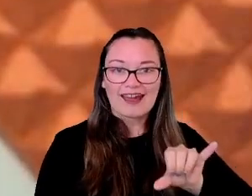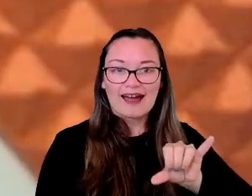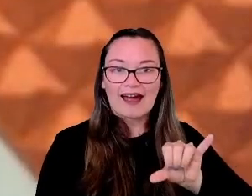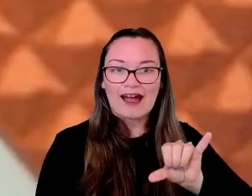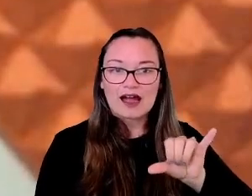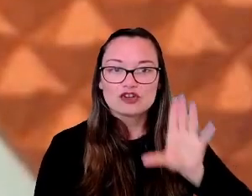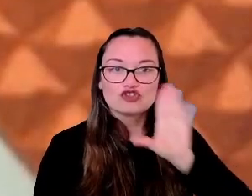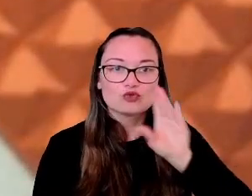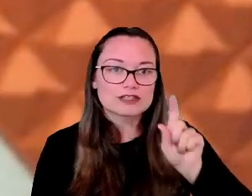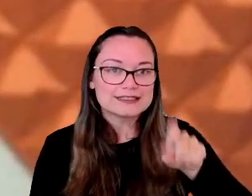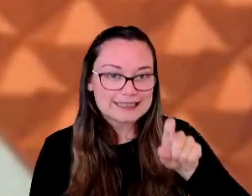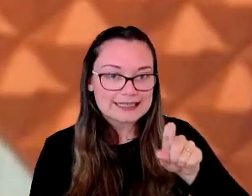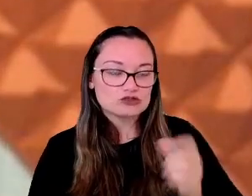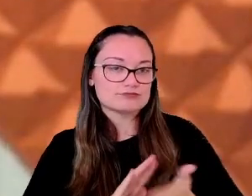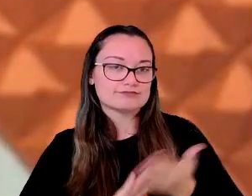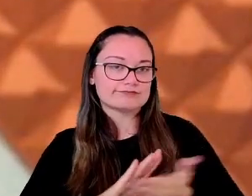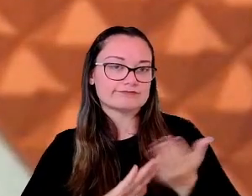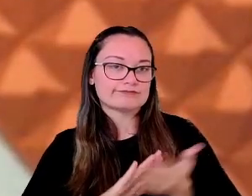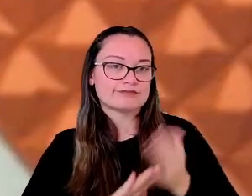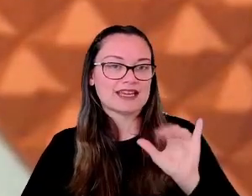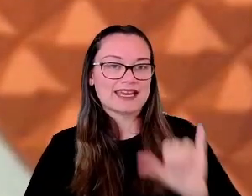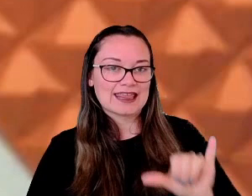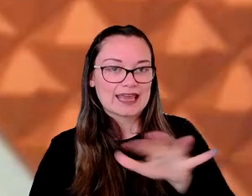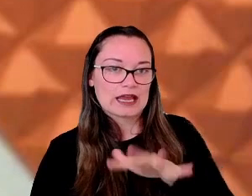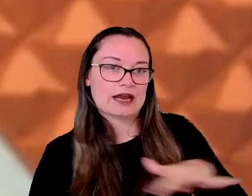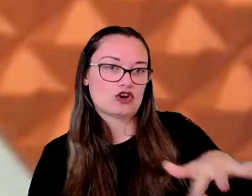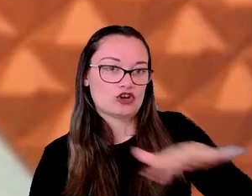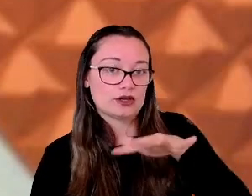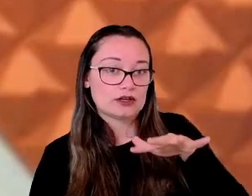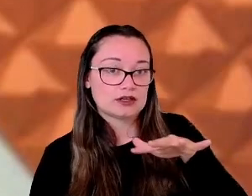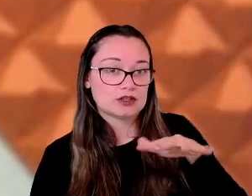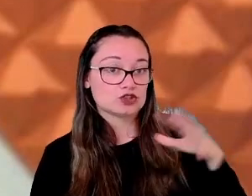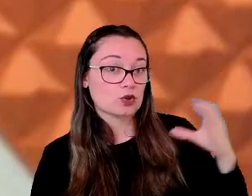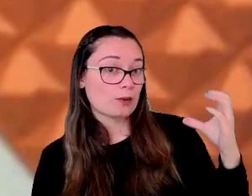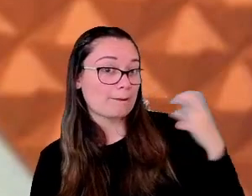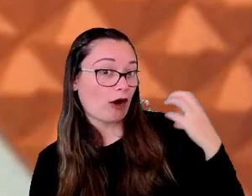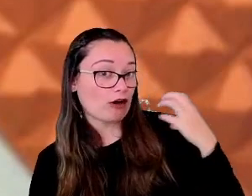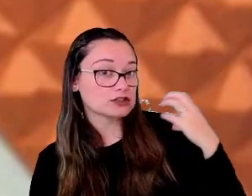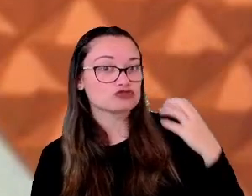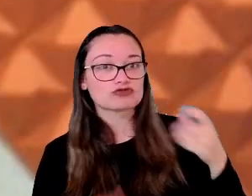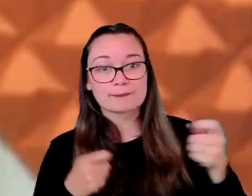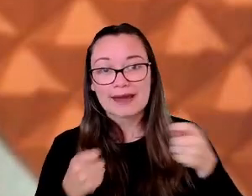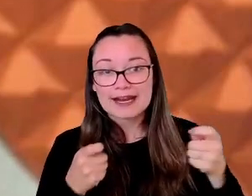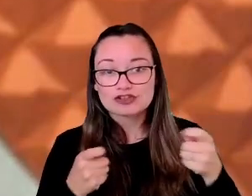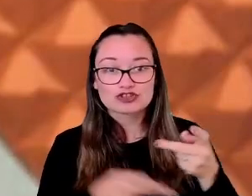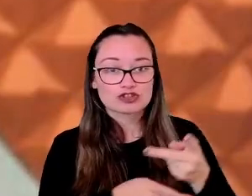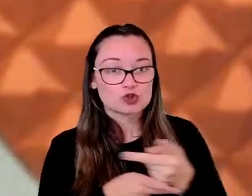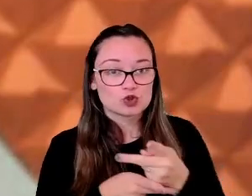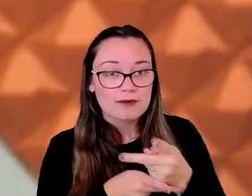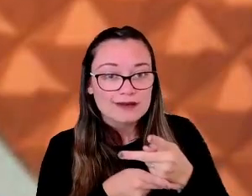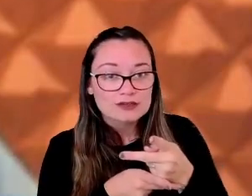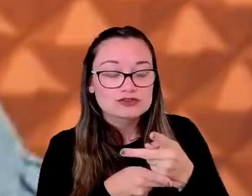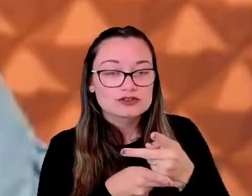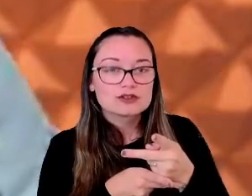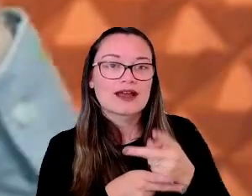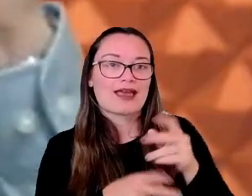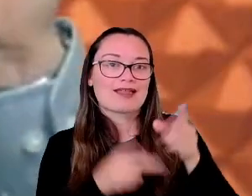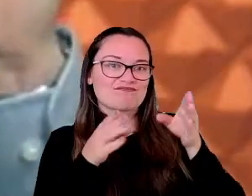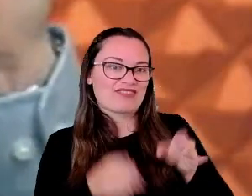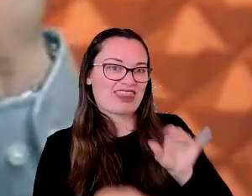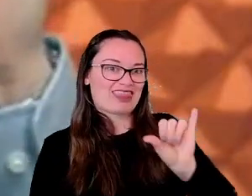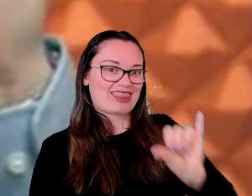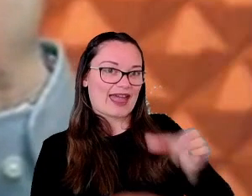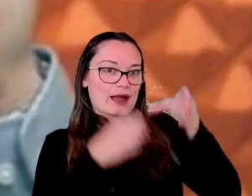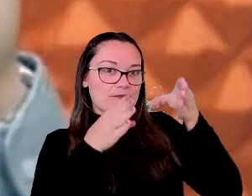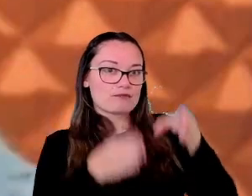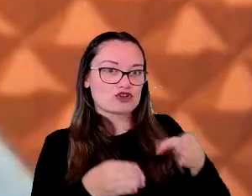in order to run the entire operation. So again, a manager, an agricultural manager, or a supervisor, is somebody who kind of has the